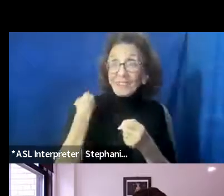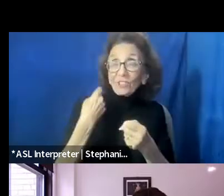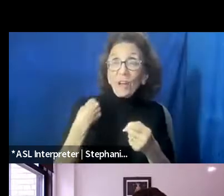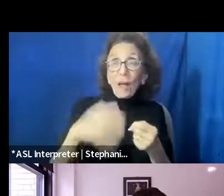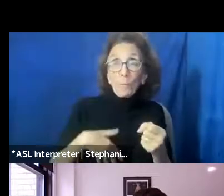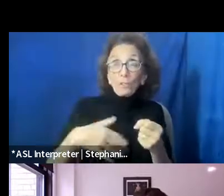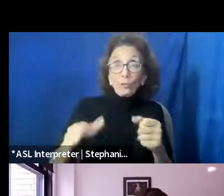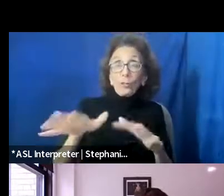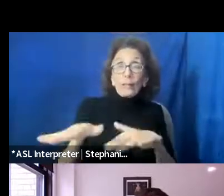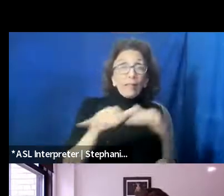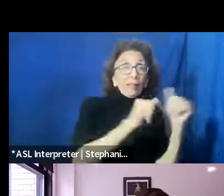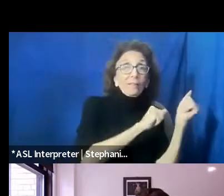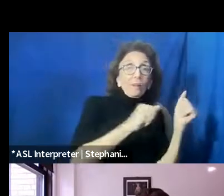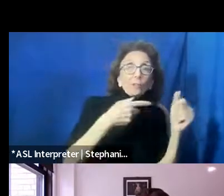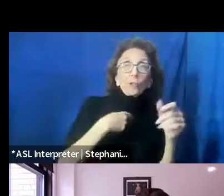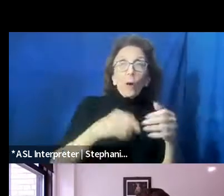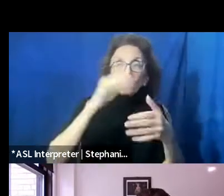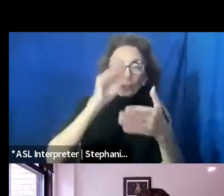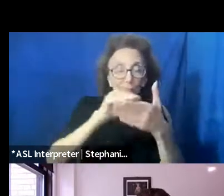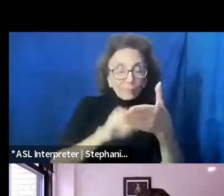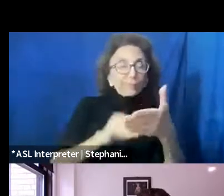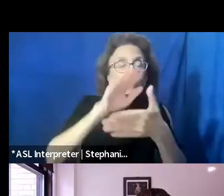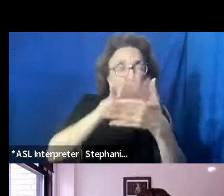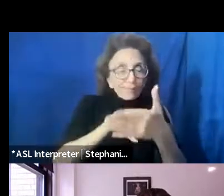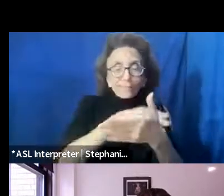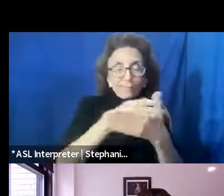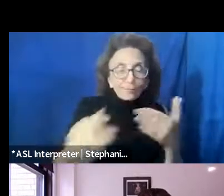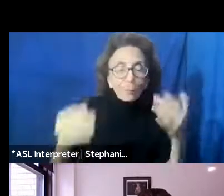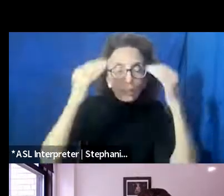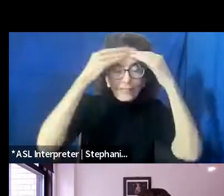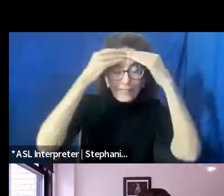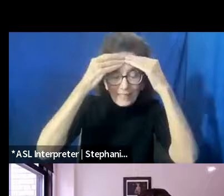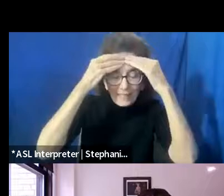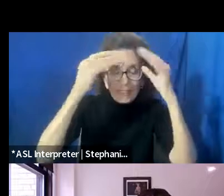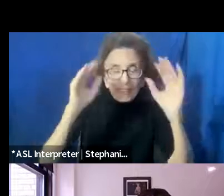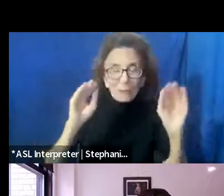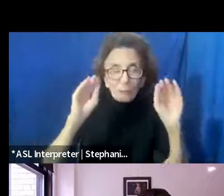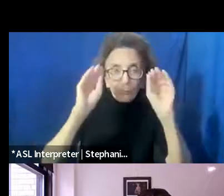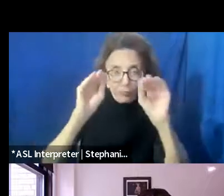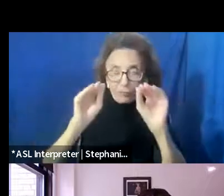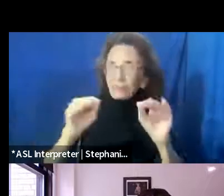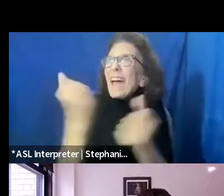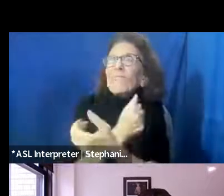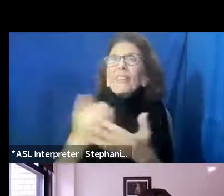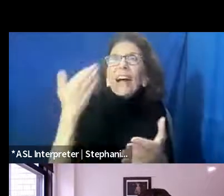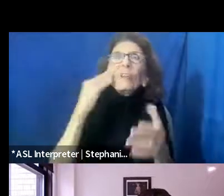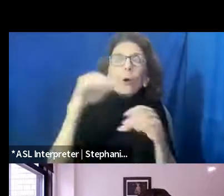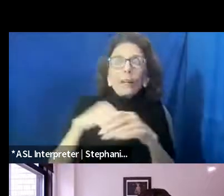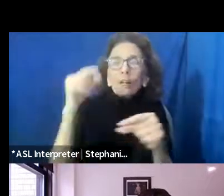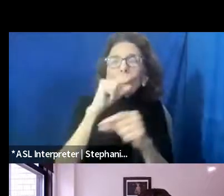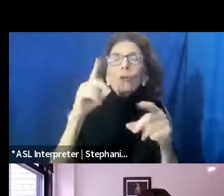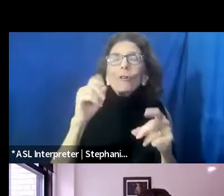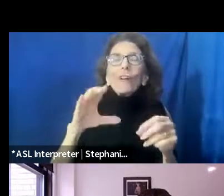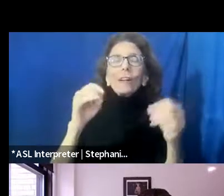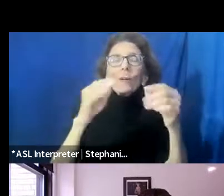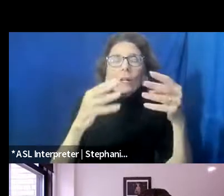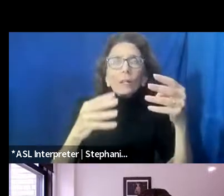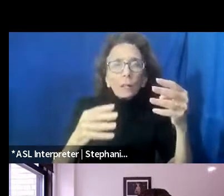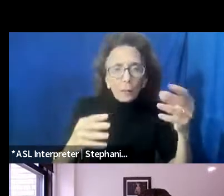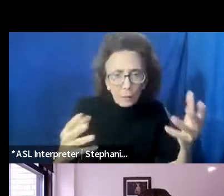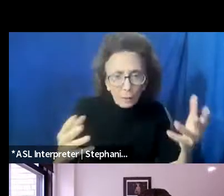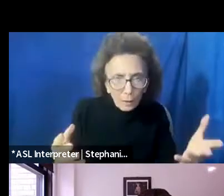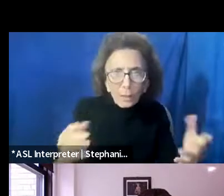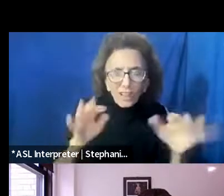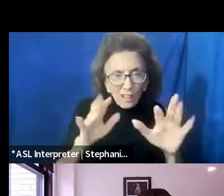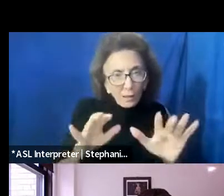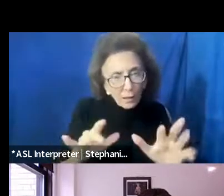huge spreadsheet of like just trying to download my whole brain into a Google Doc basically. And I was like, whoa, this is not a sustainable